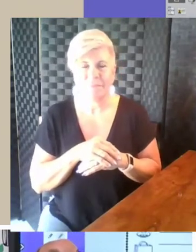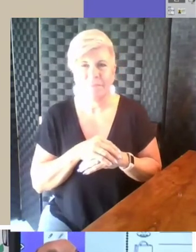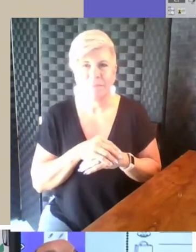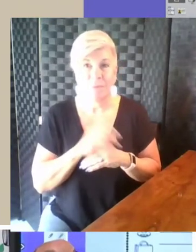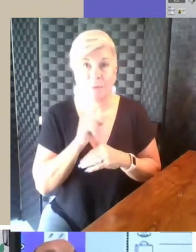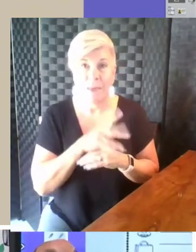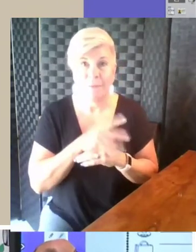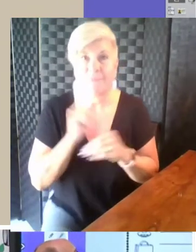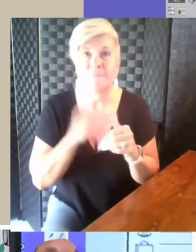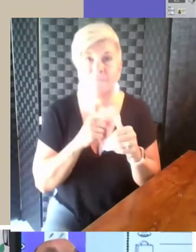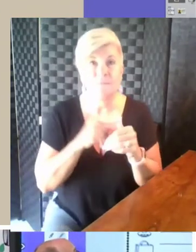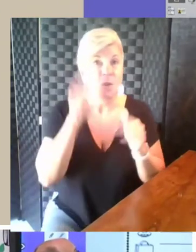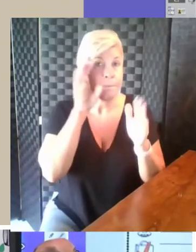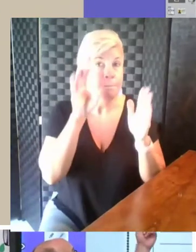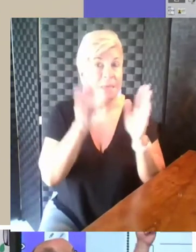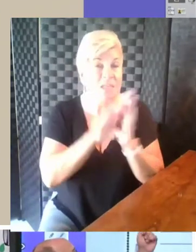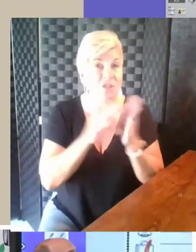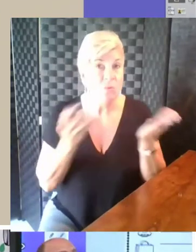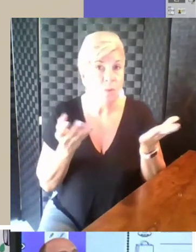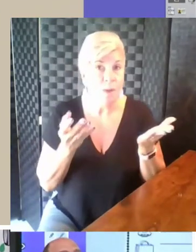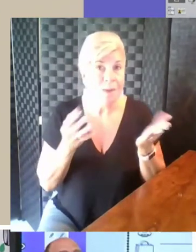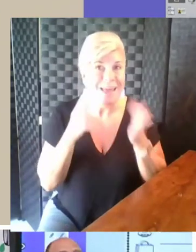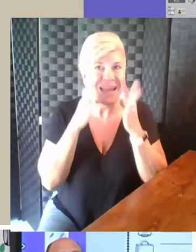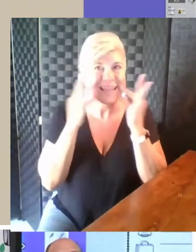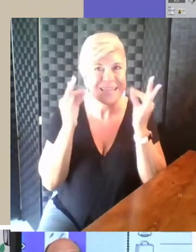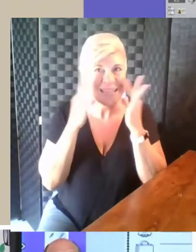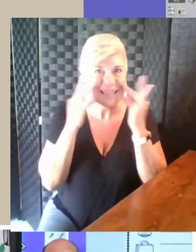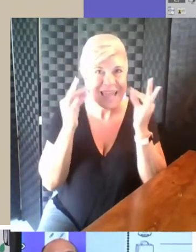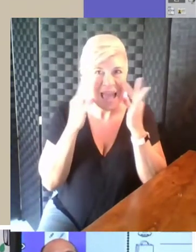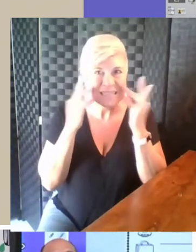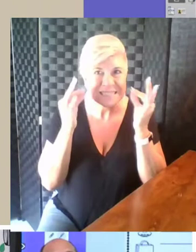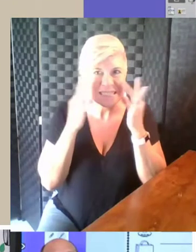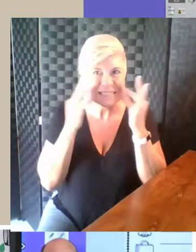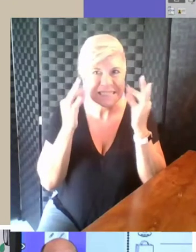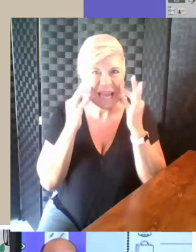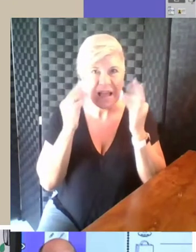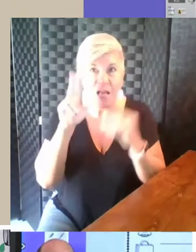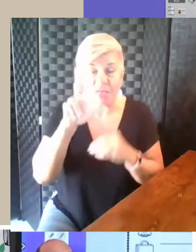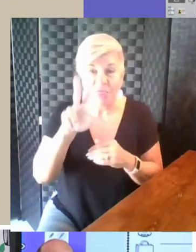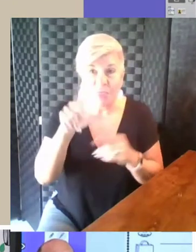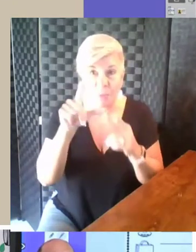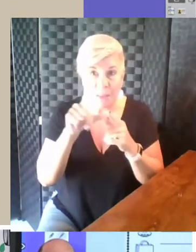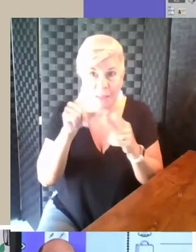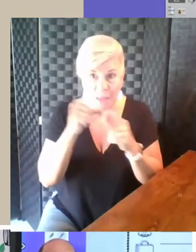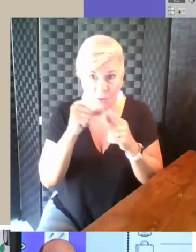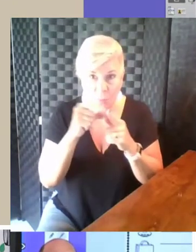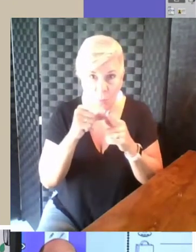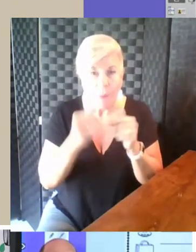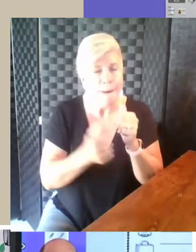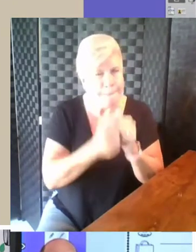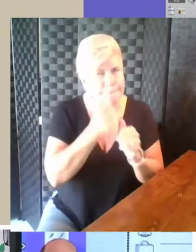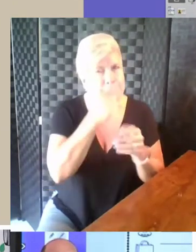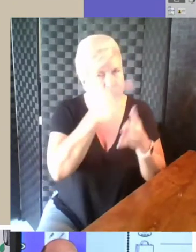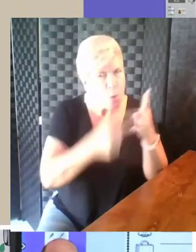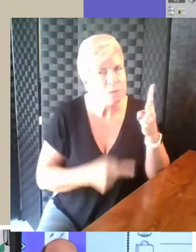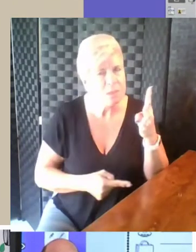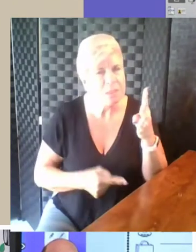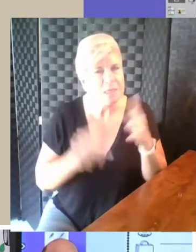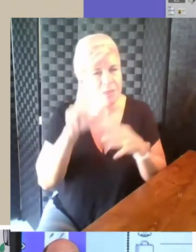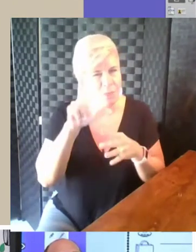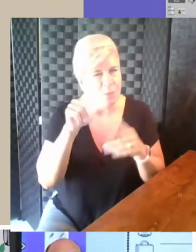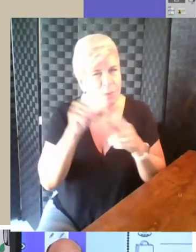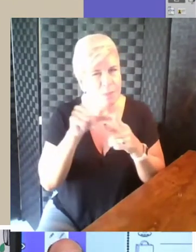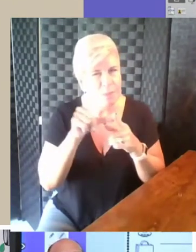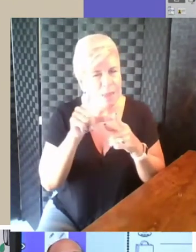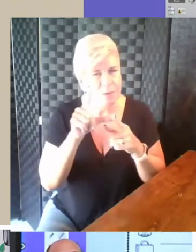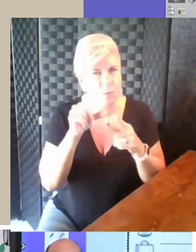All right, the first one, it's a cat. It's a 3-letter word. I think most of these are going to be 3-letter words. What's